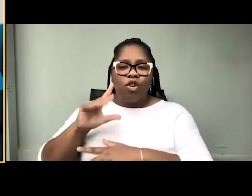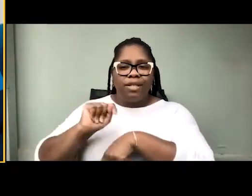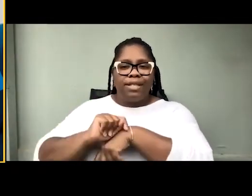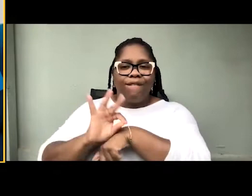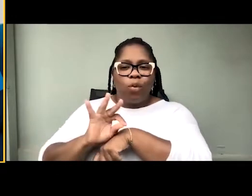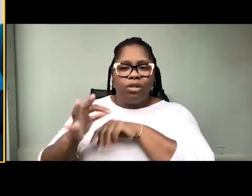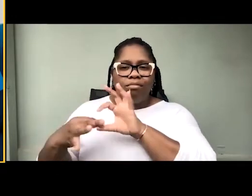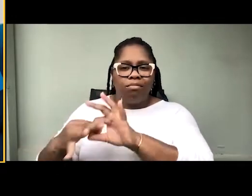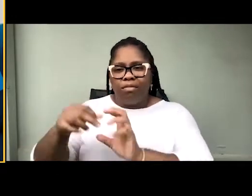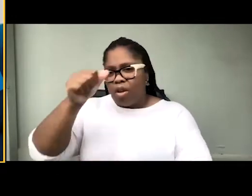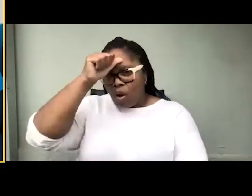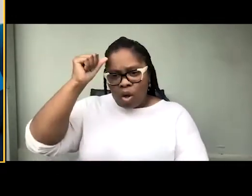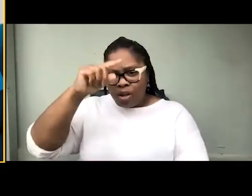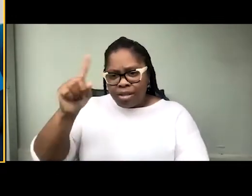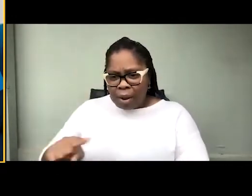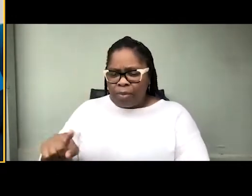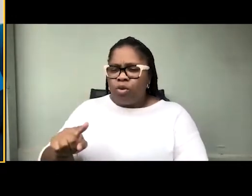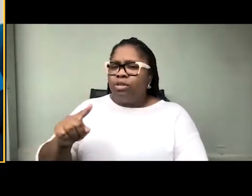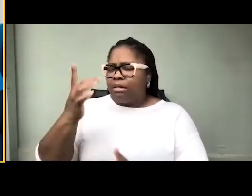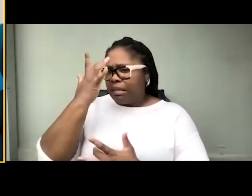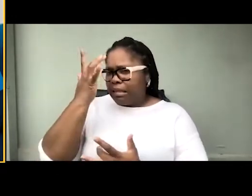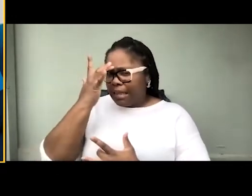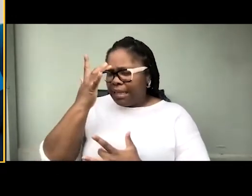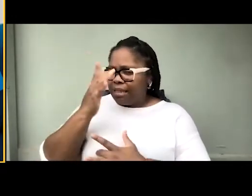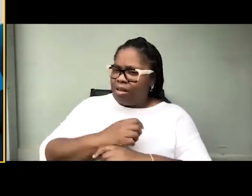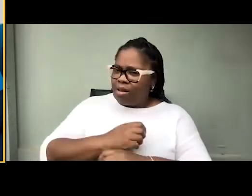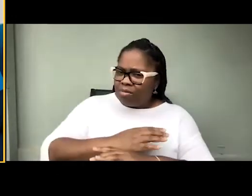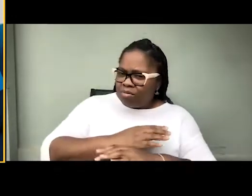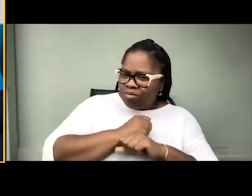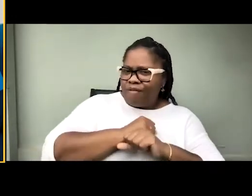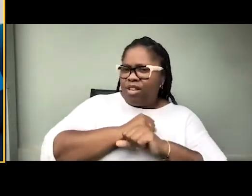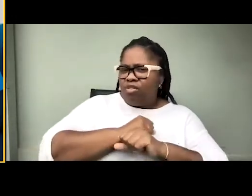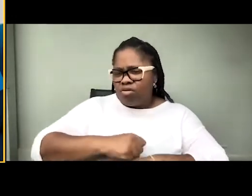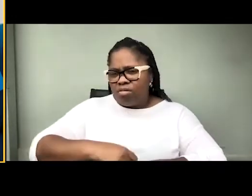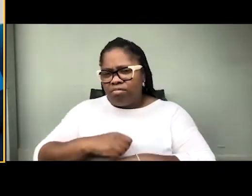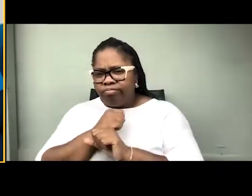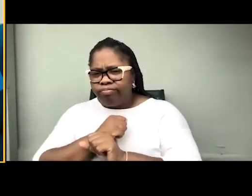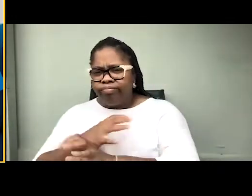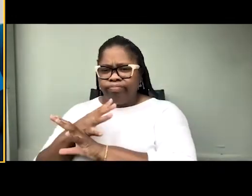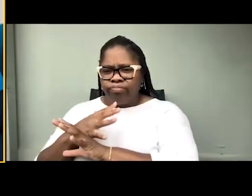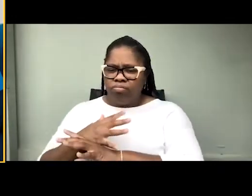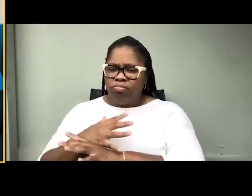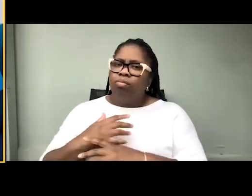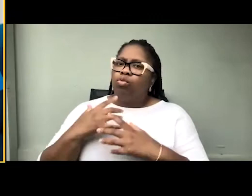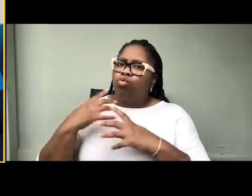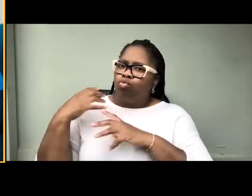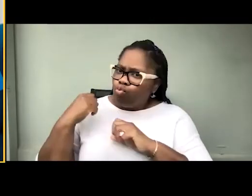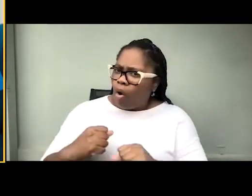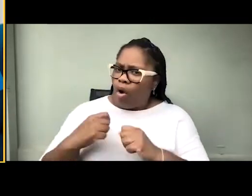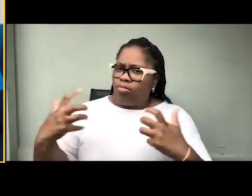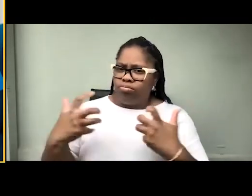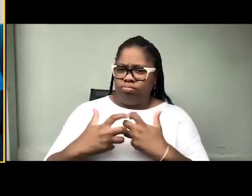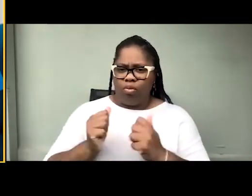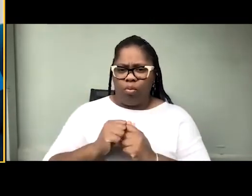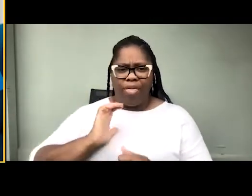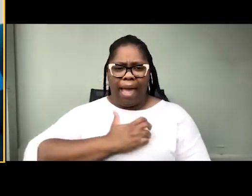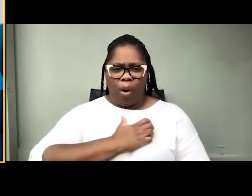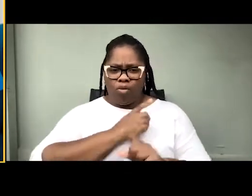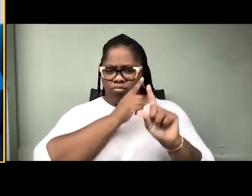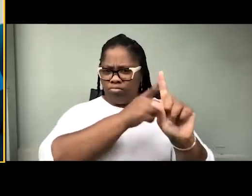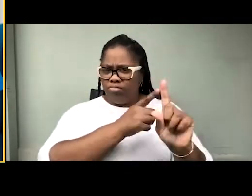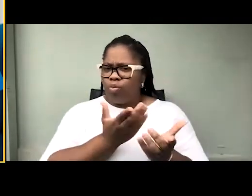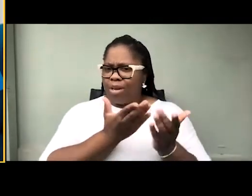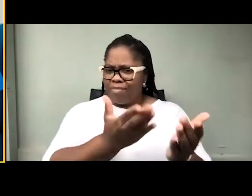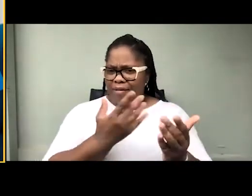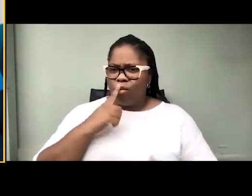on Alzheimer's Disease Prevention Preparedness. Strong alignment with the recommendations that came out of that group are also in the Master Plan for Aging. And